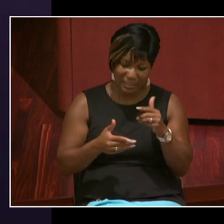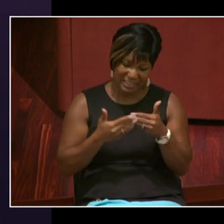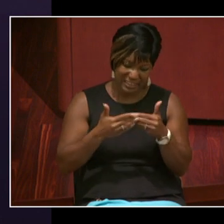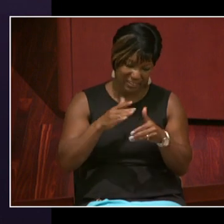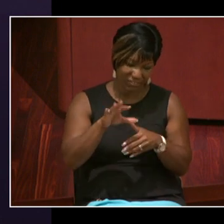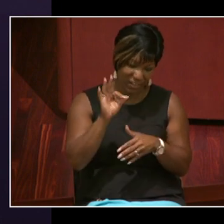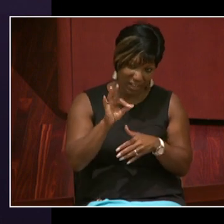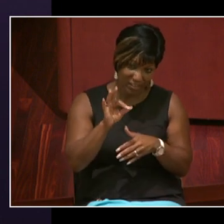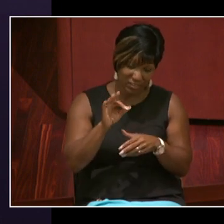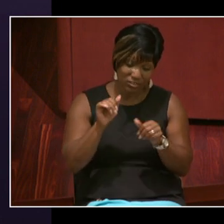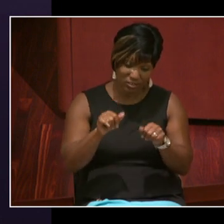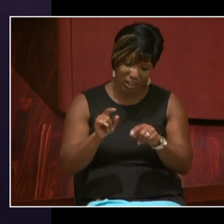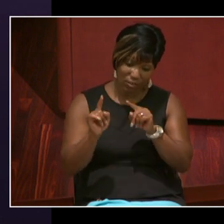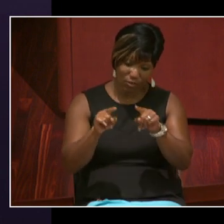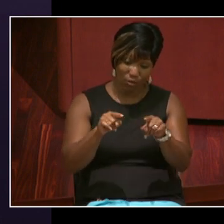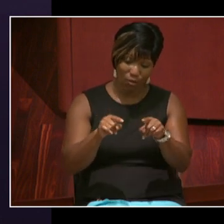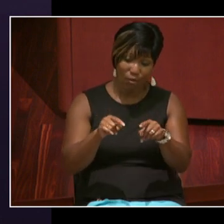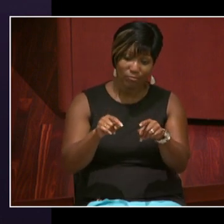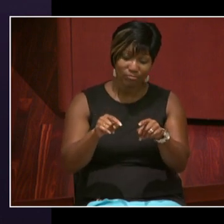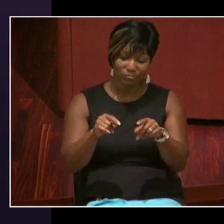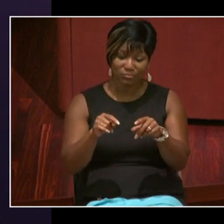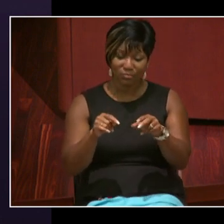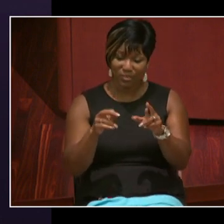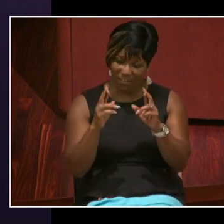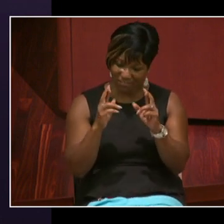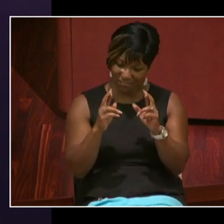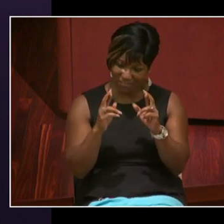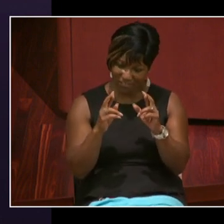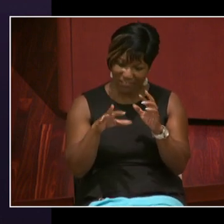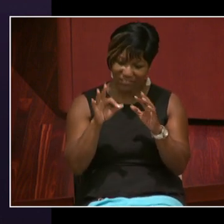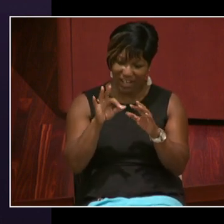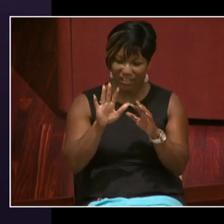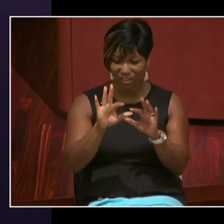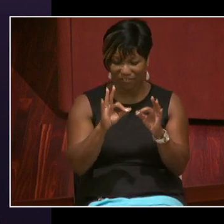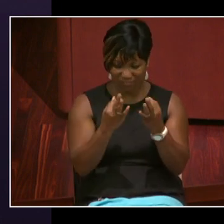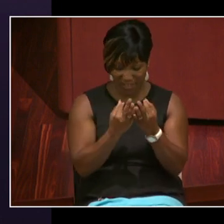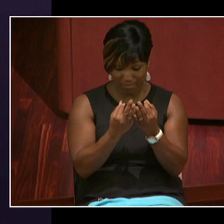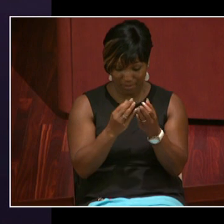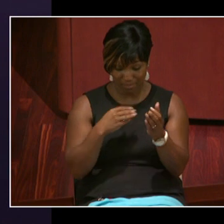out right after this presentation and hopefully find some of your family within our holdings.